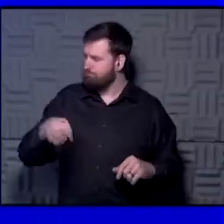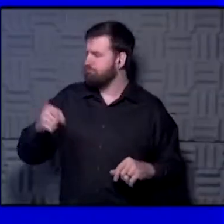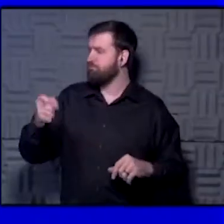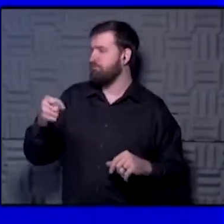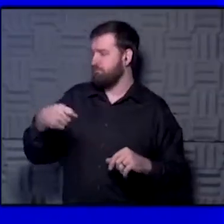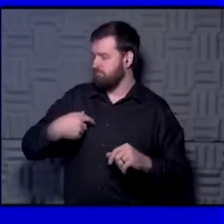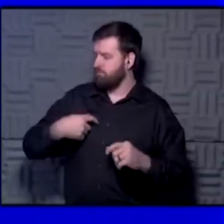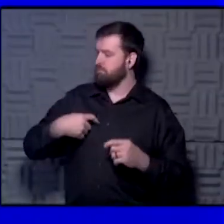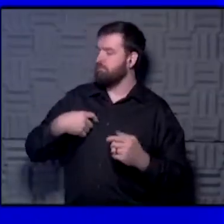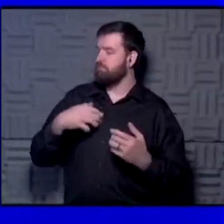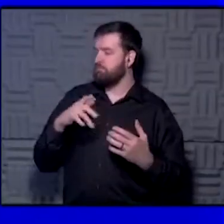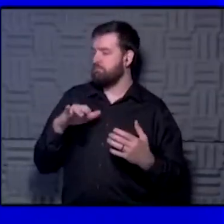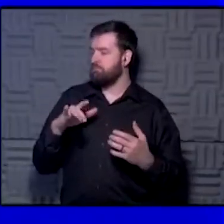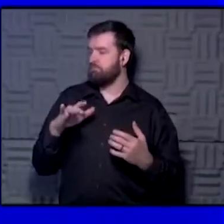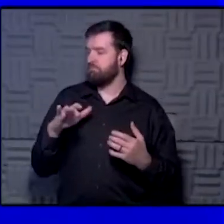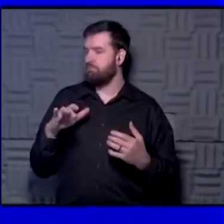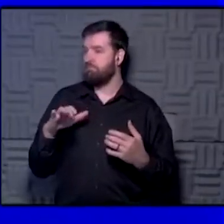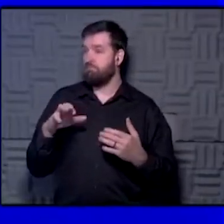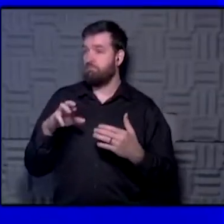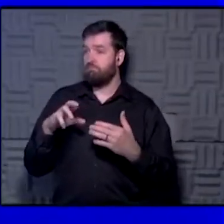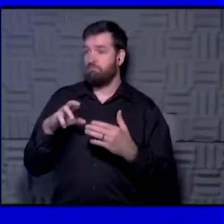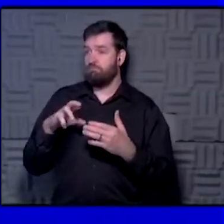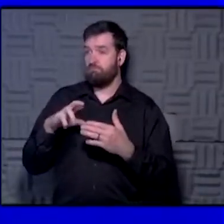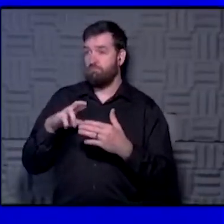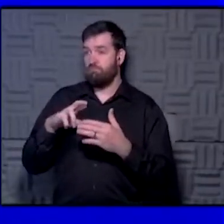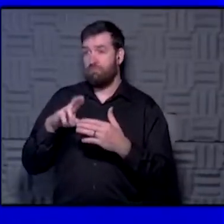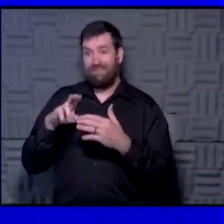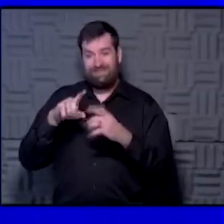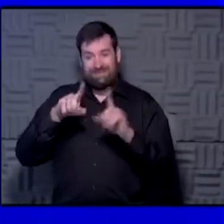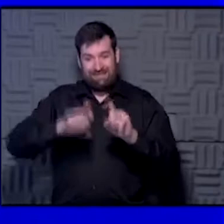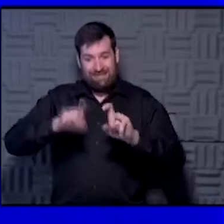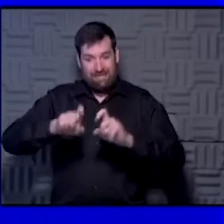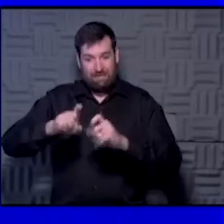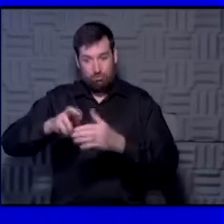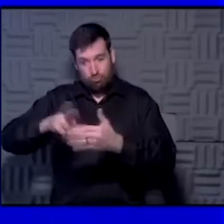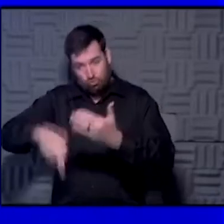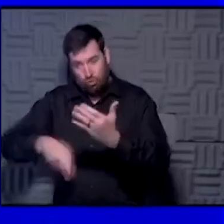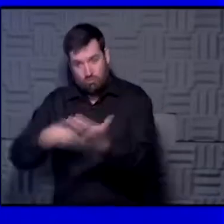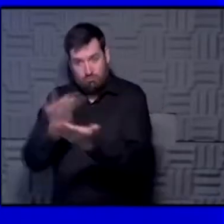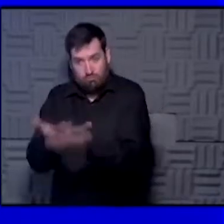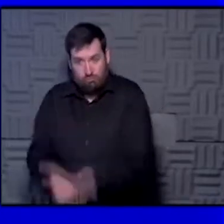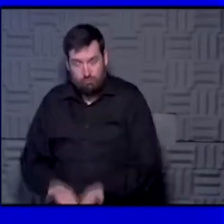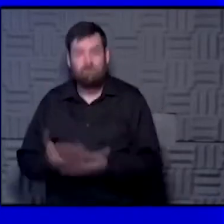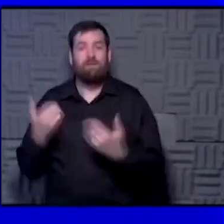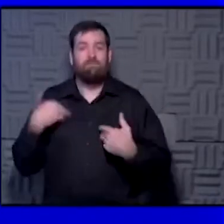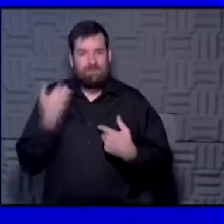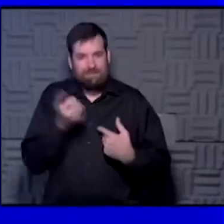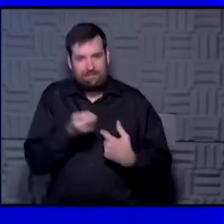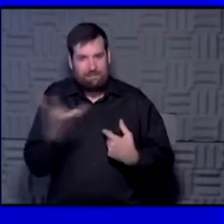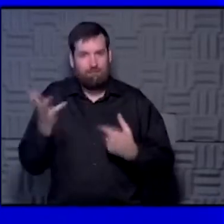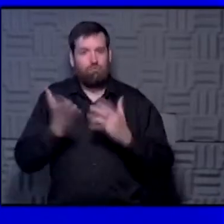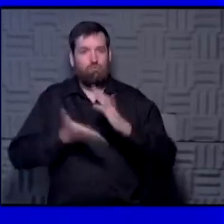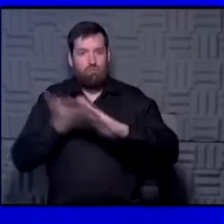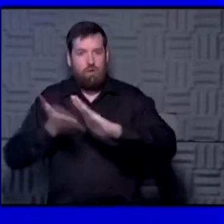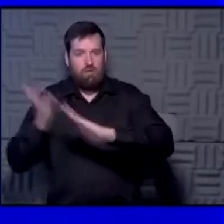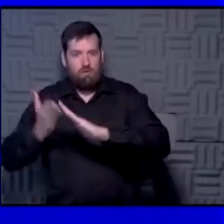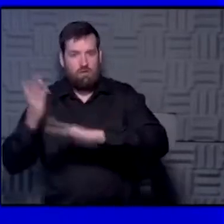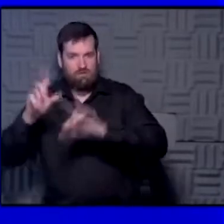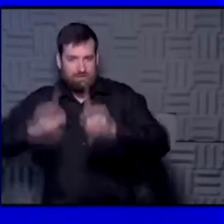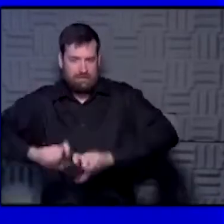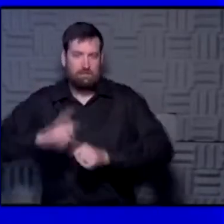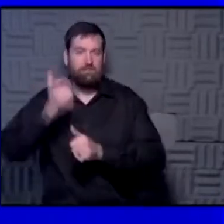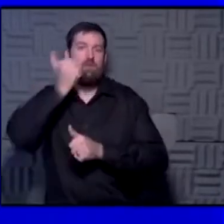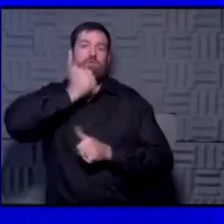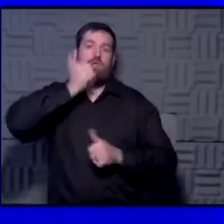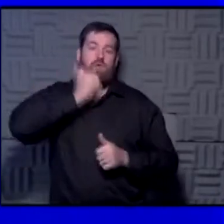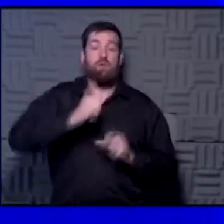the results are resulted, as the tests are resulted, because we do have several runs a day, and so that matters as well.